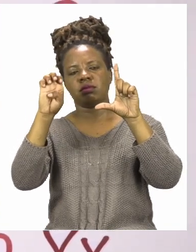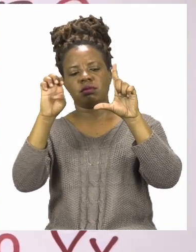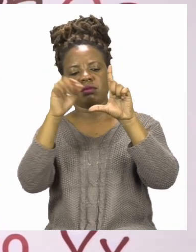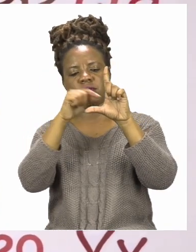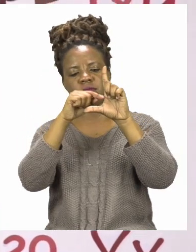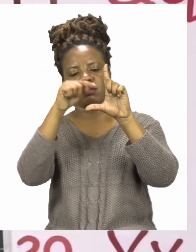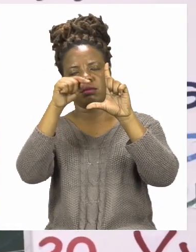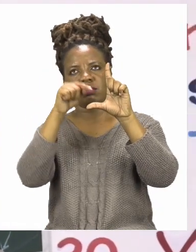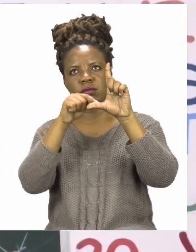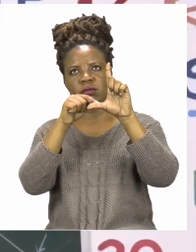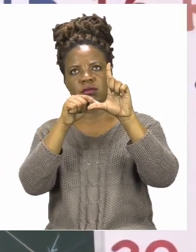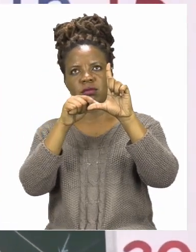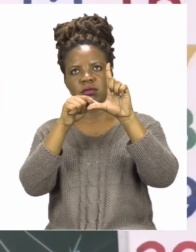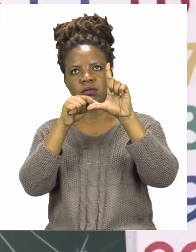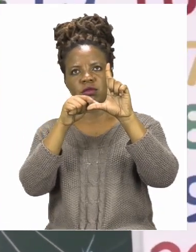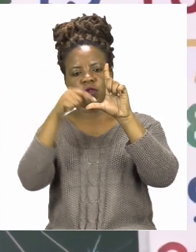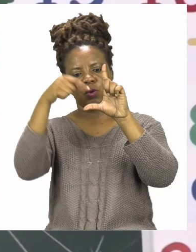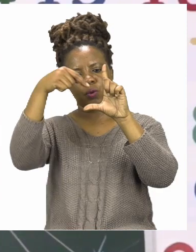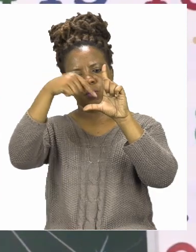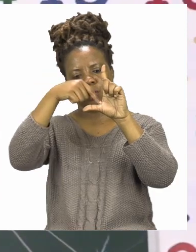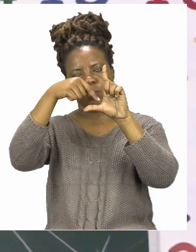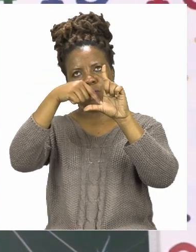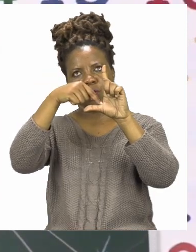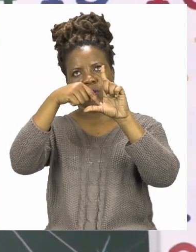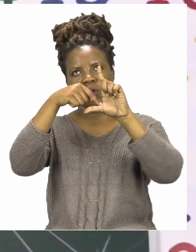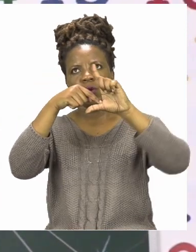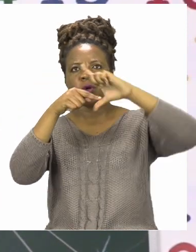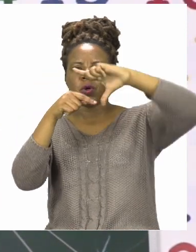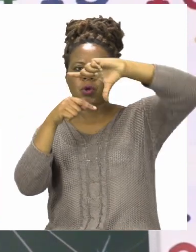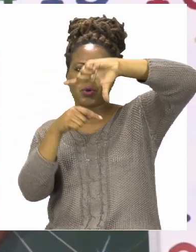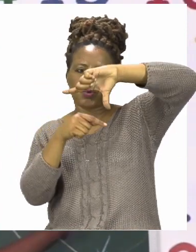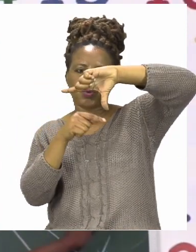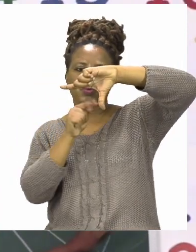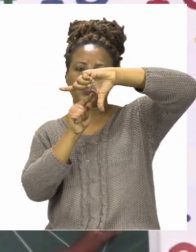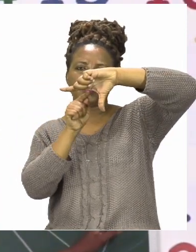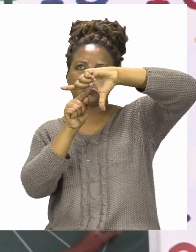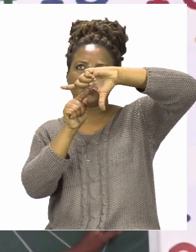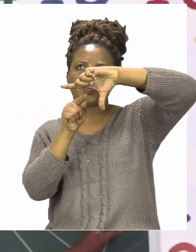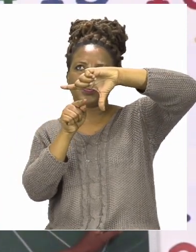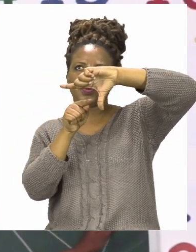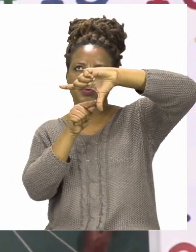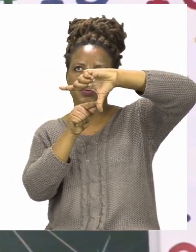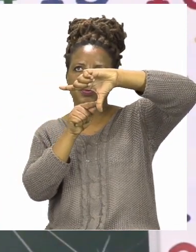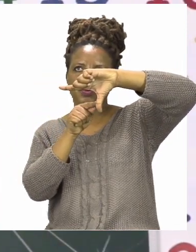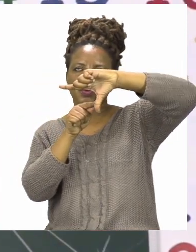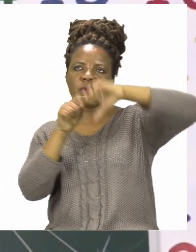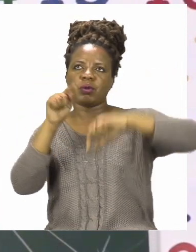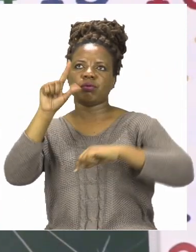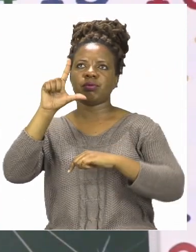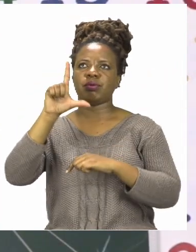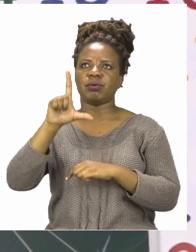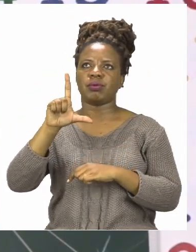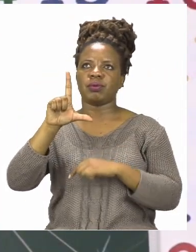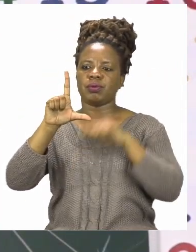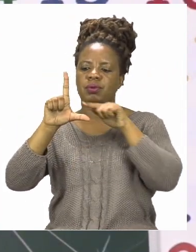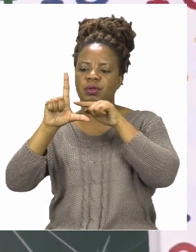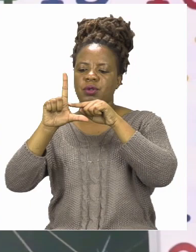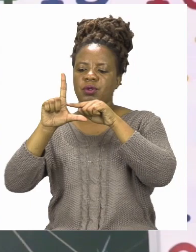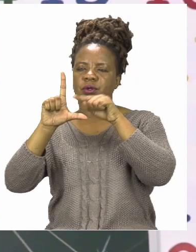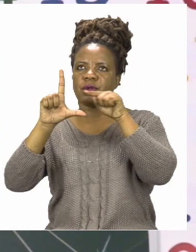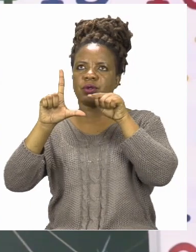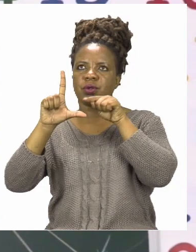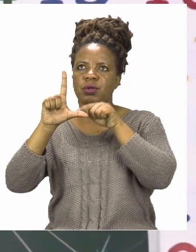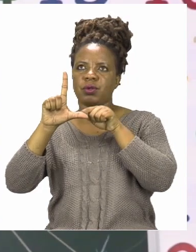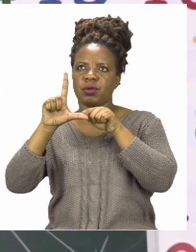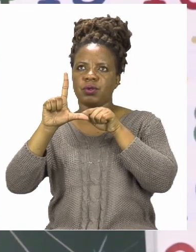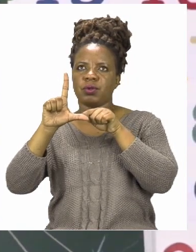angle can either be down here or on top or on the other side. Whatever side, so long